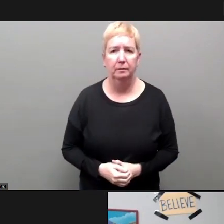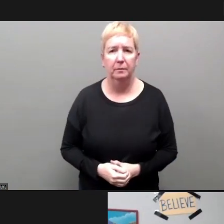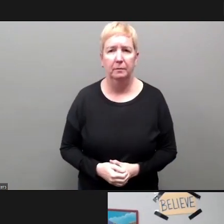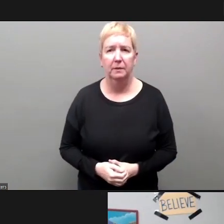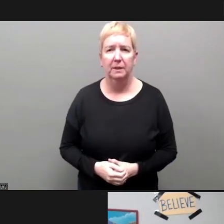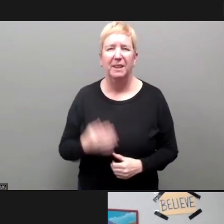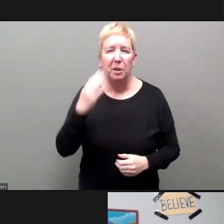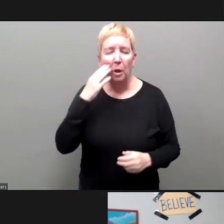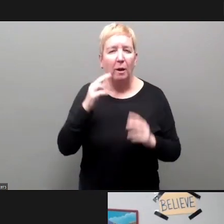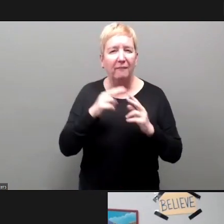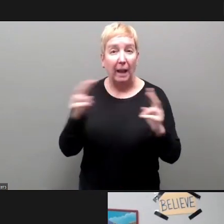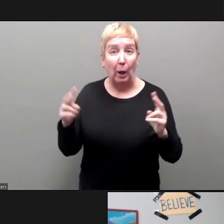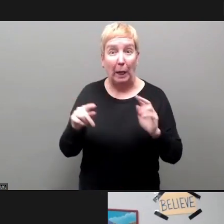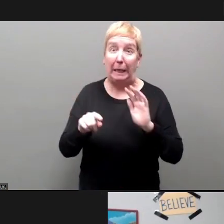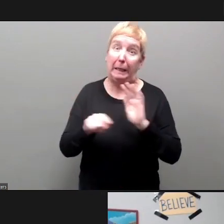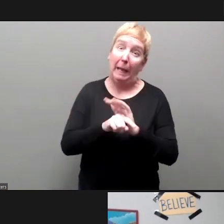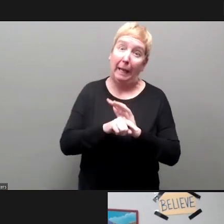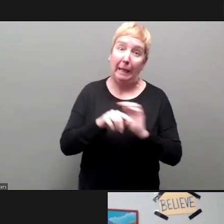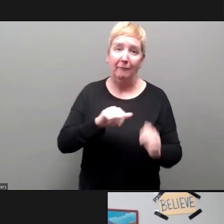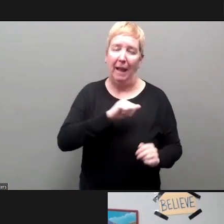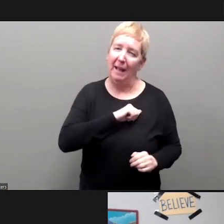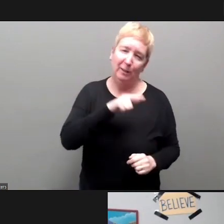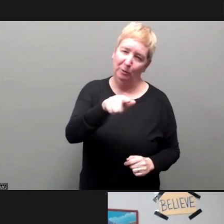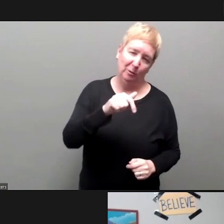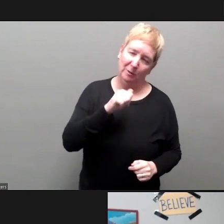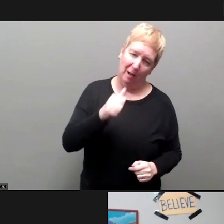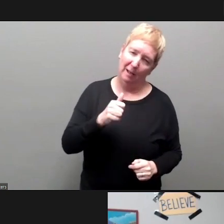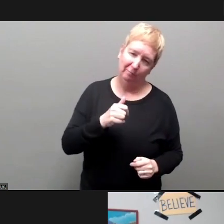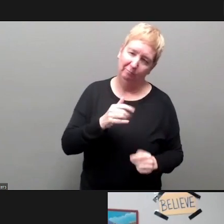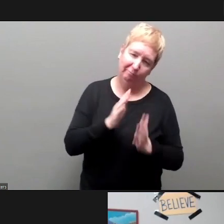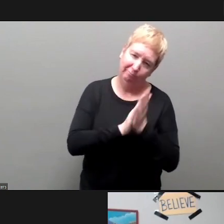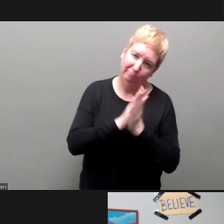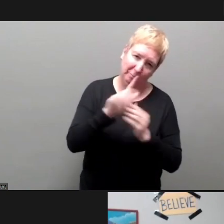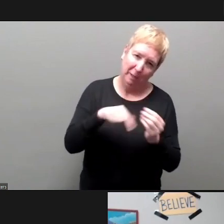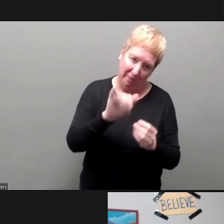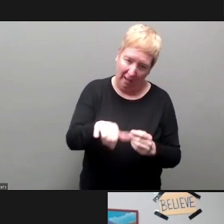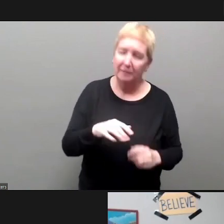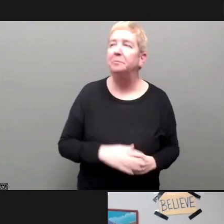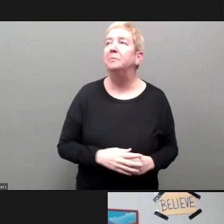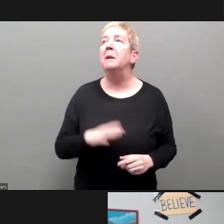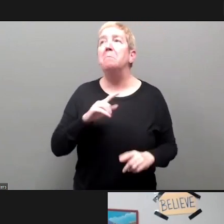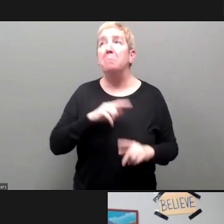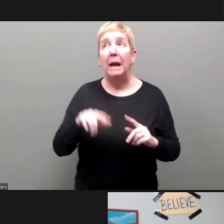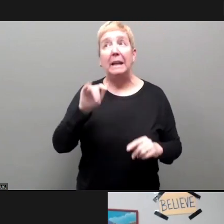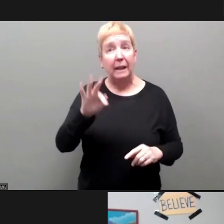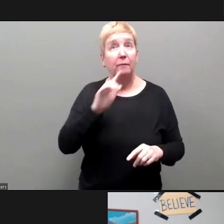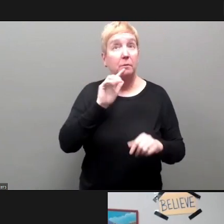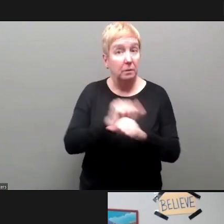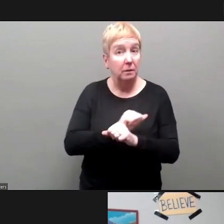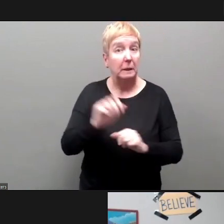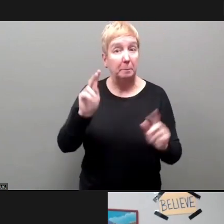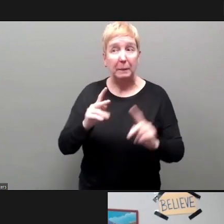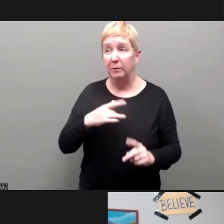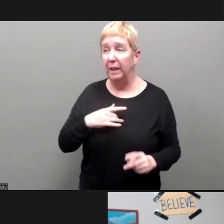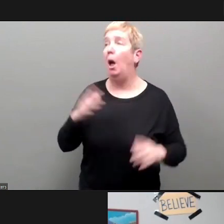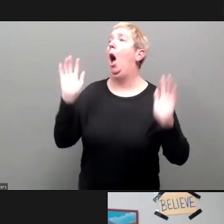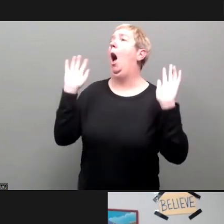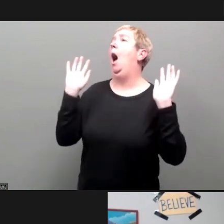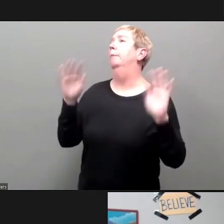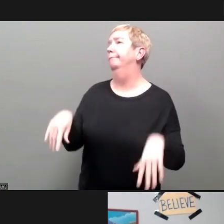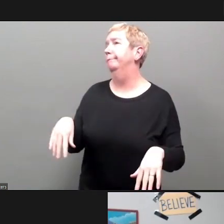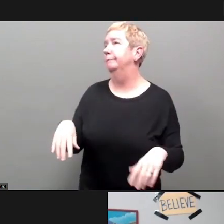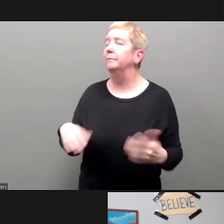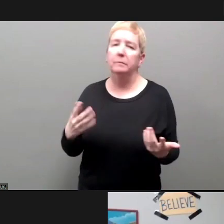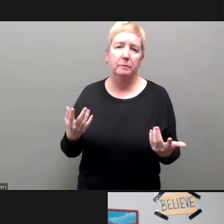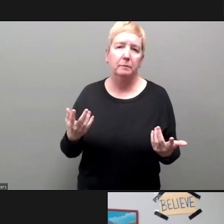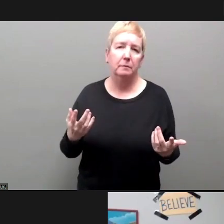isn't something you're psyched about, but I'm just wondering what your response is to that, because there is sort of this sense of, well, what more can one do